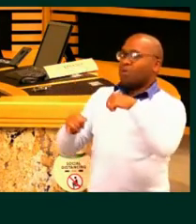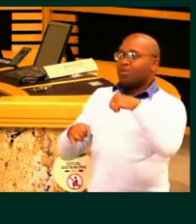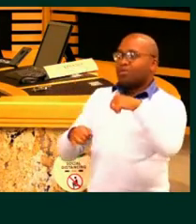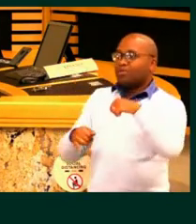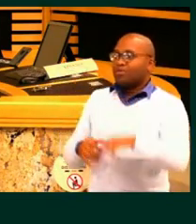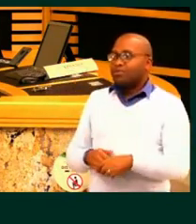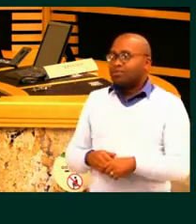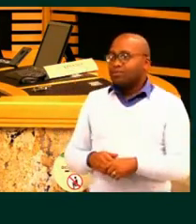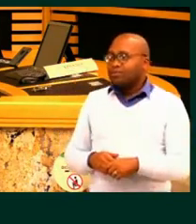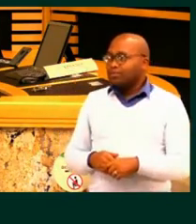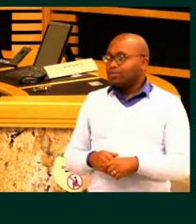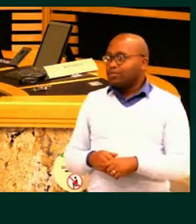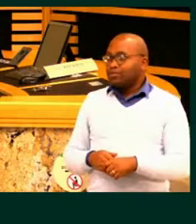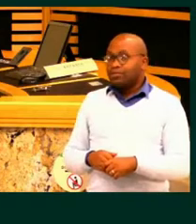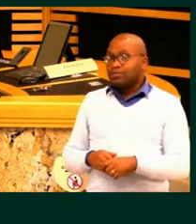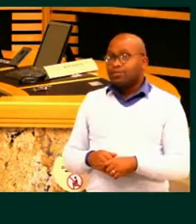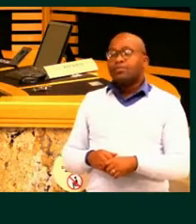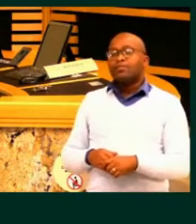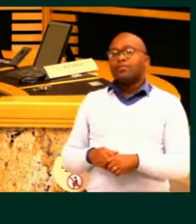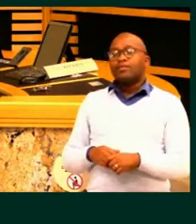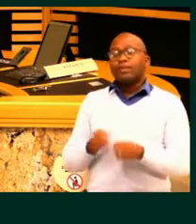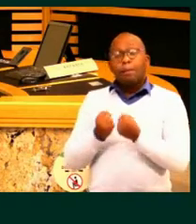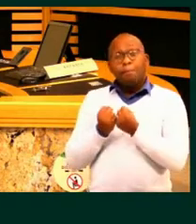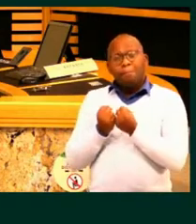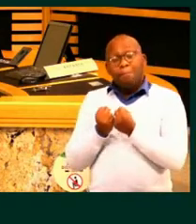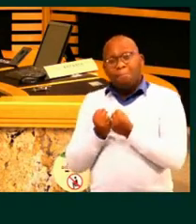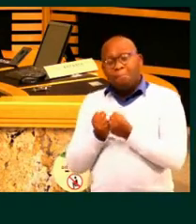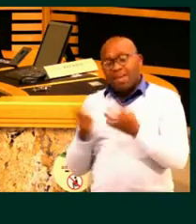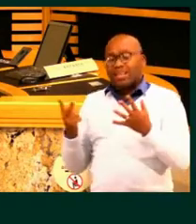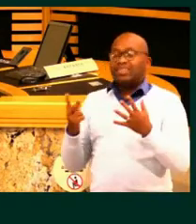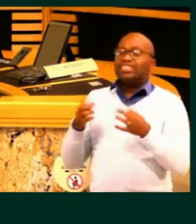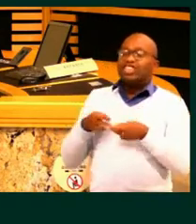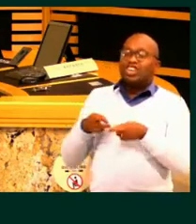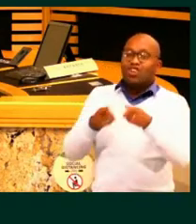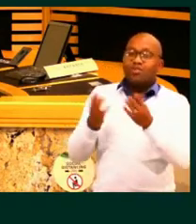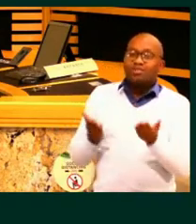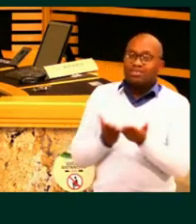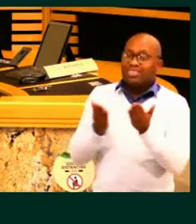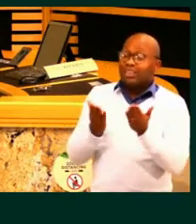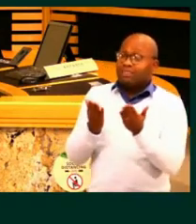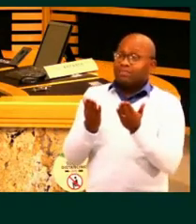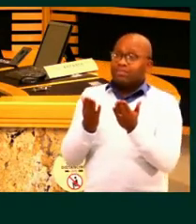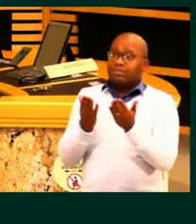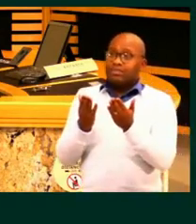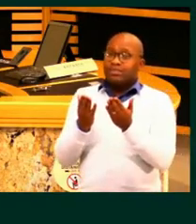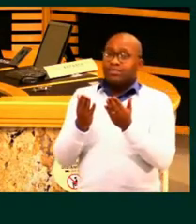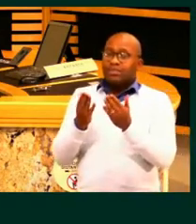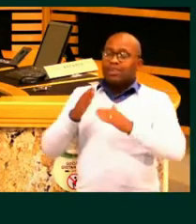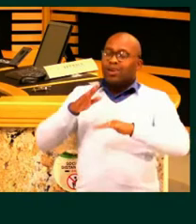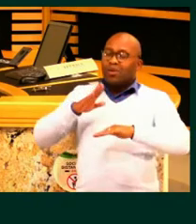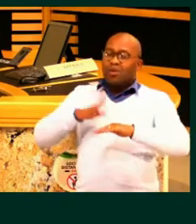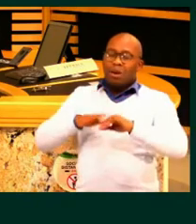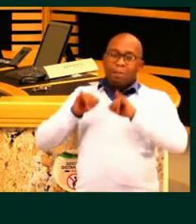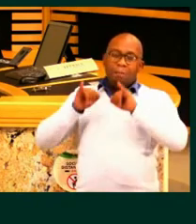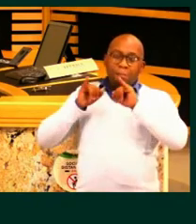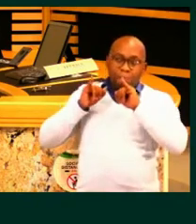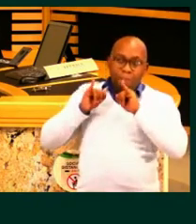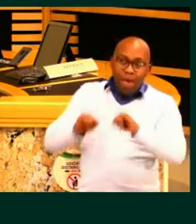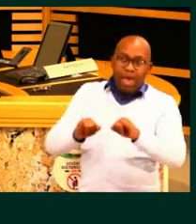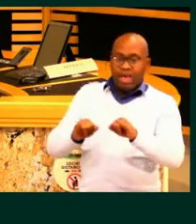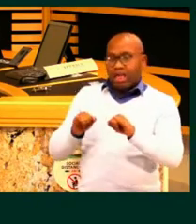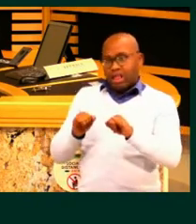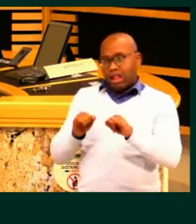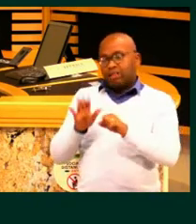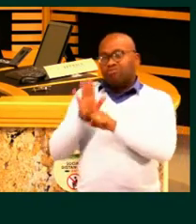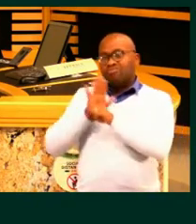Nat the majority of our provincial Road surface is in such a bad condition that portal repairs